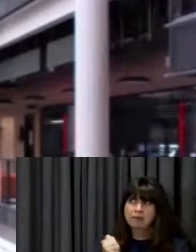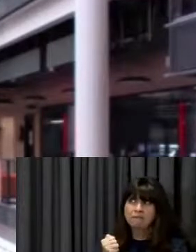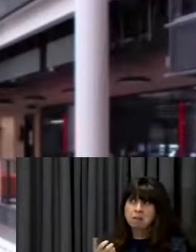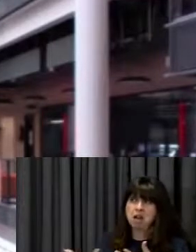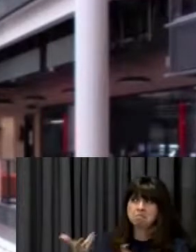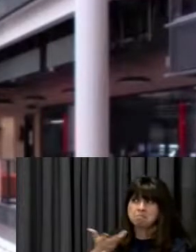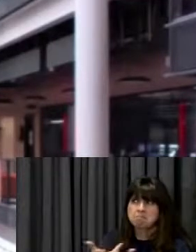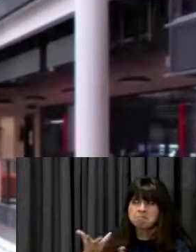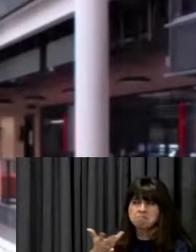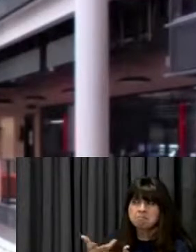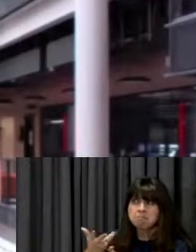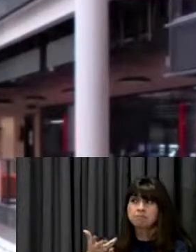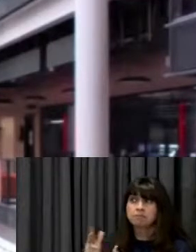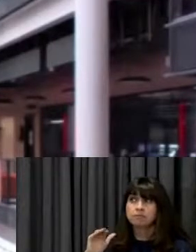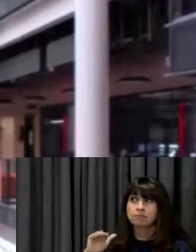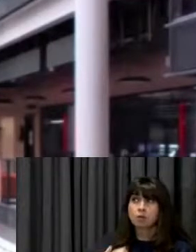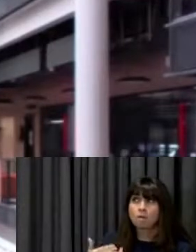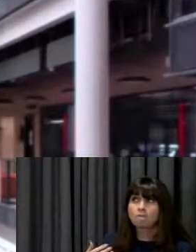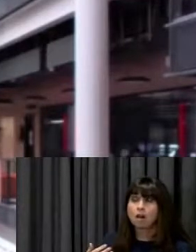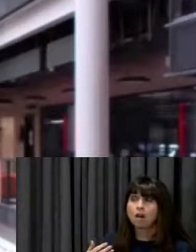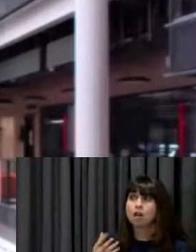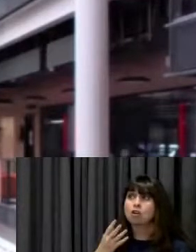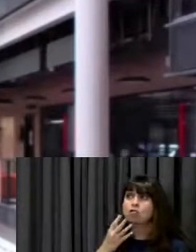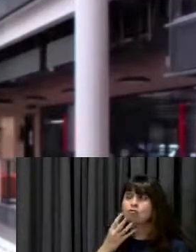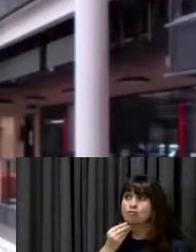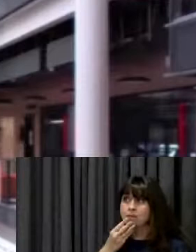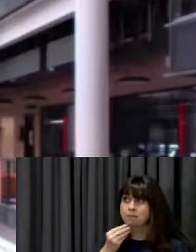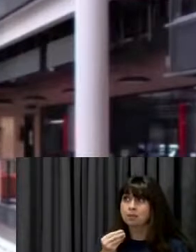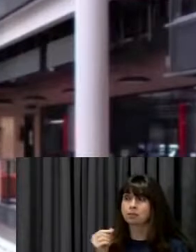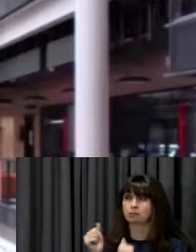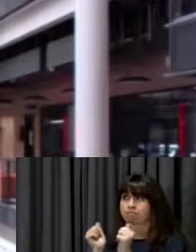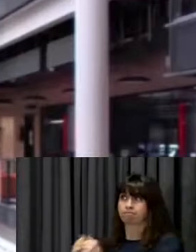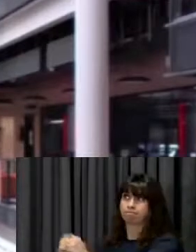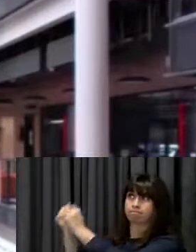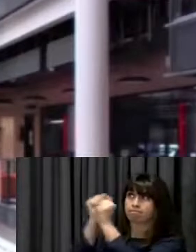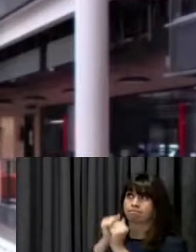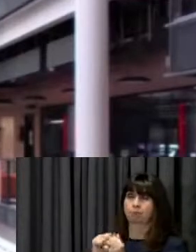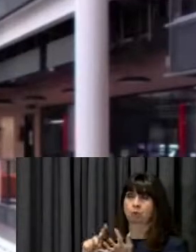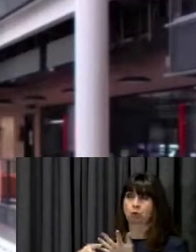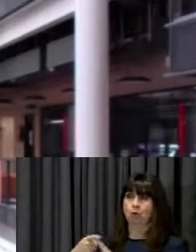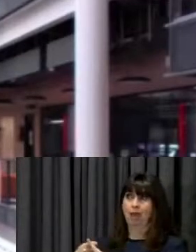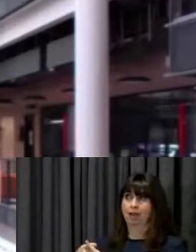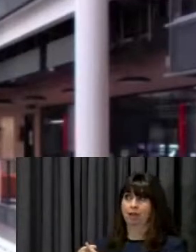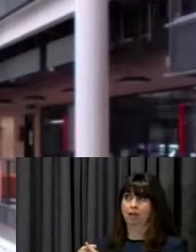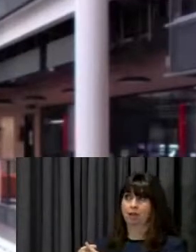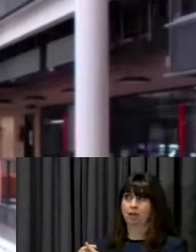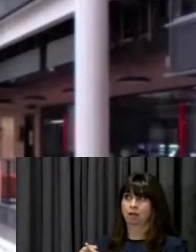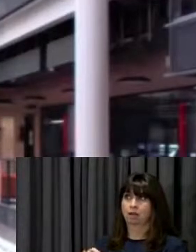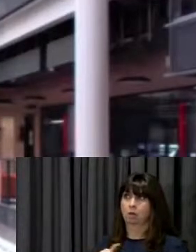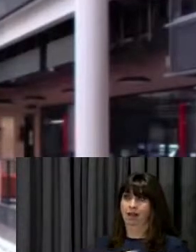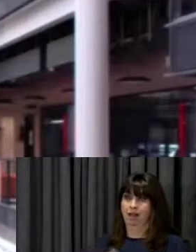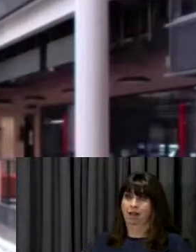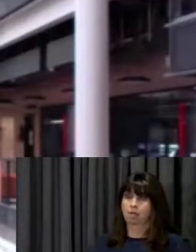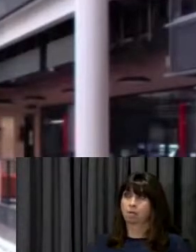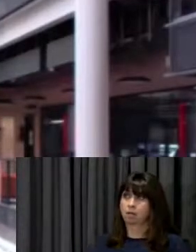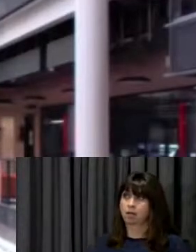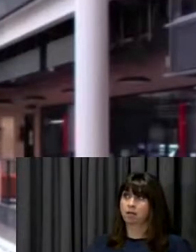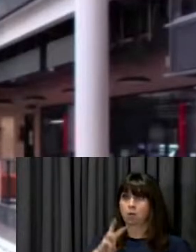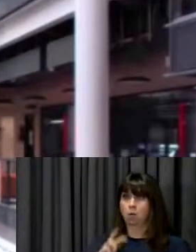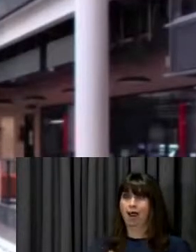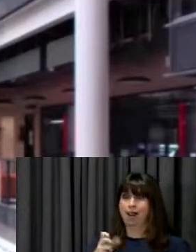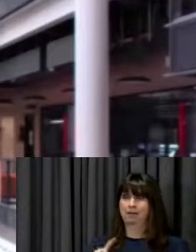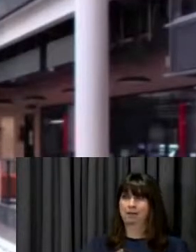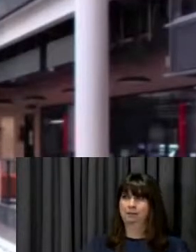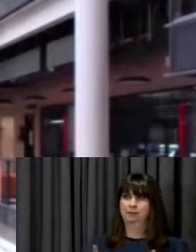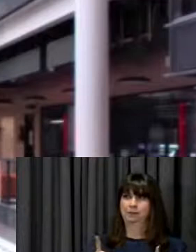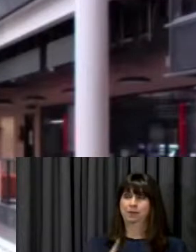government about the Four Nations Christmas approach, given that Wales at the moment is an outlier in terms of the UK nations?